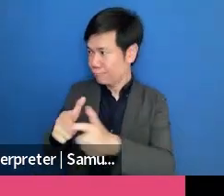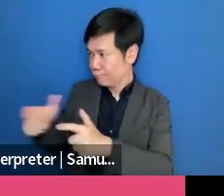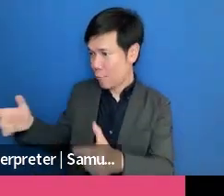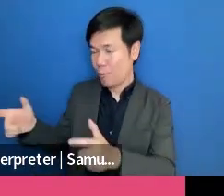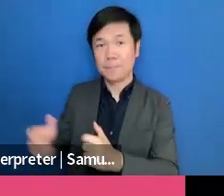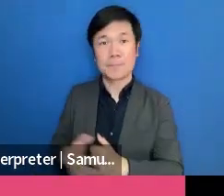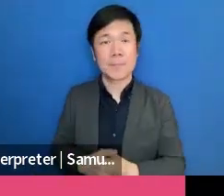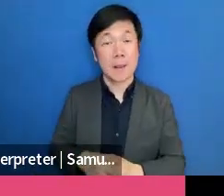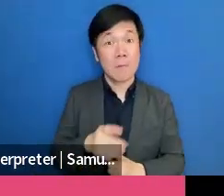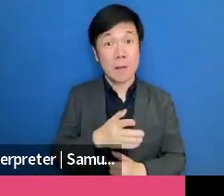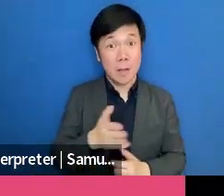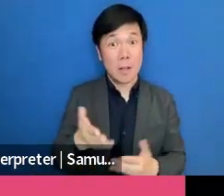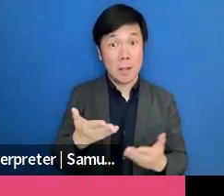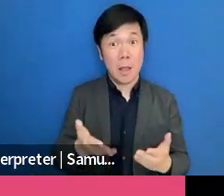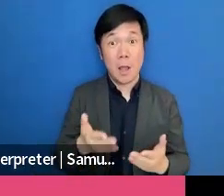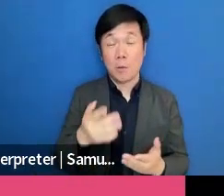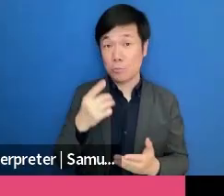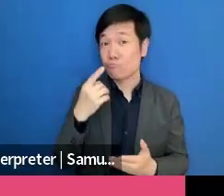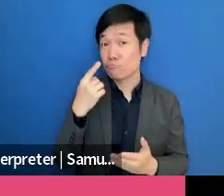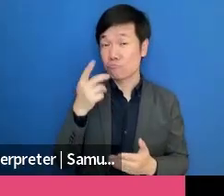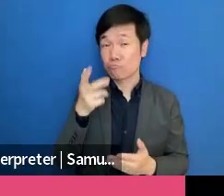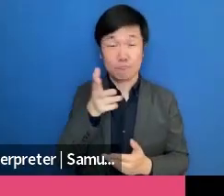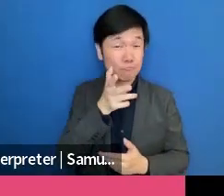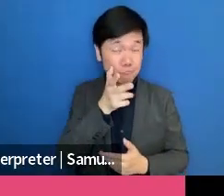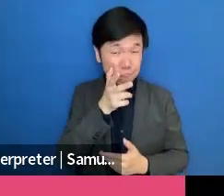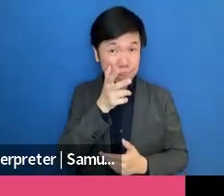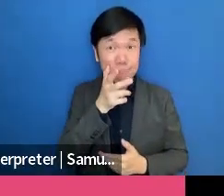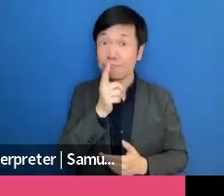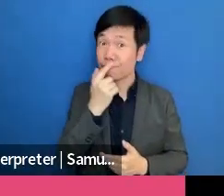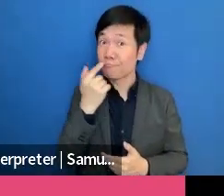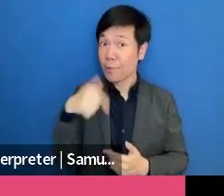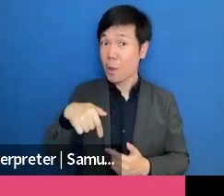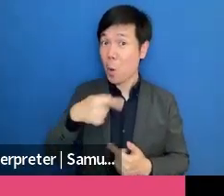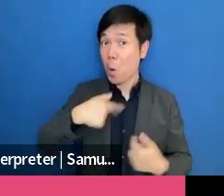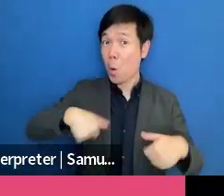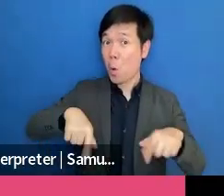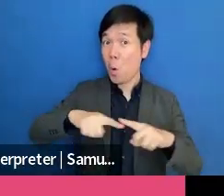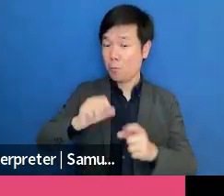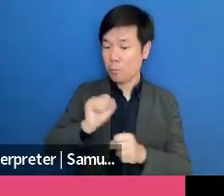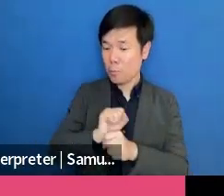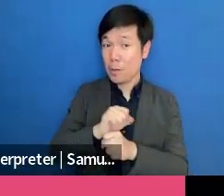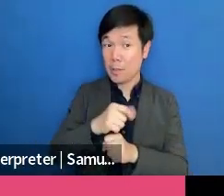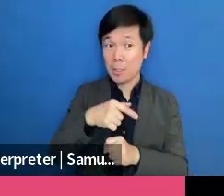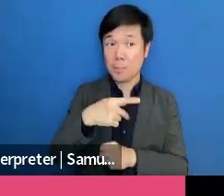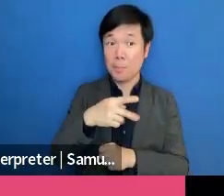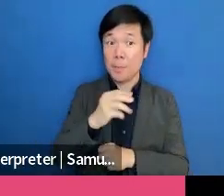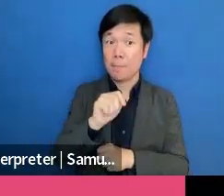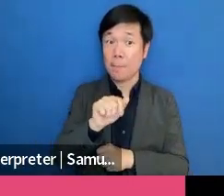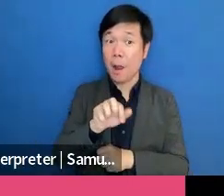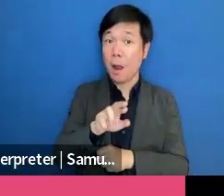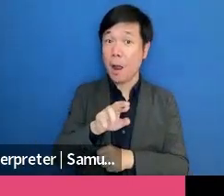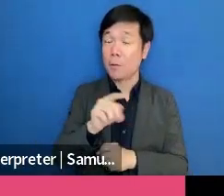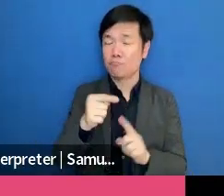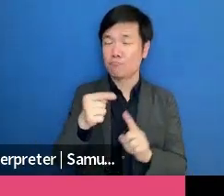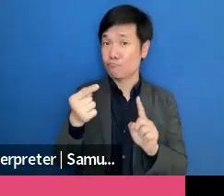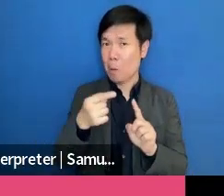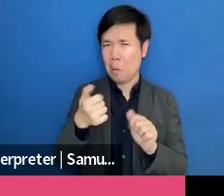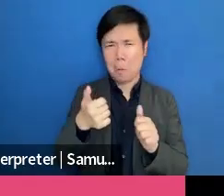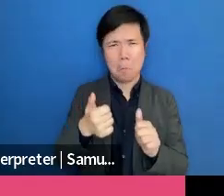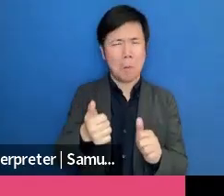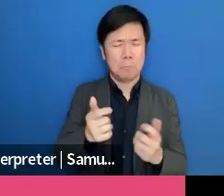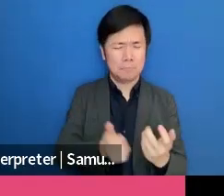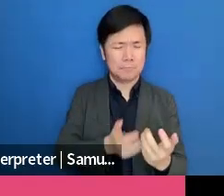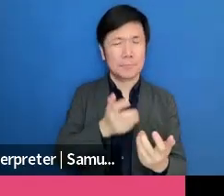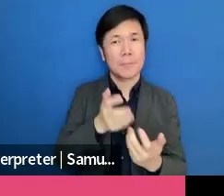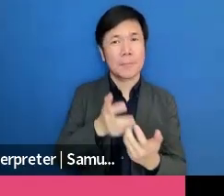is really clear from today's webinar is that in our work, when implementing the PMER approach, we really need to be centering